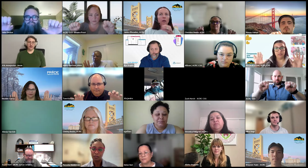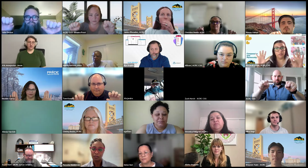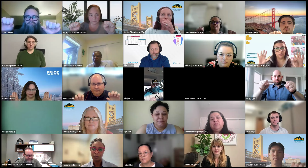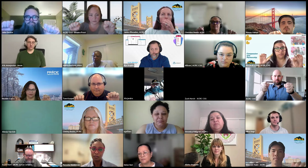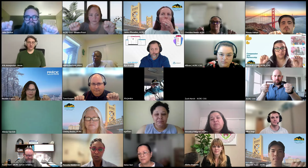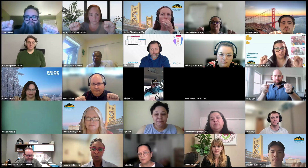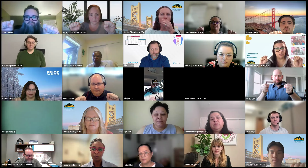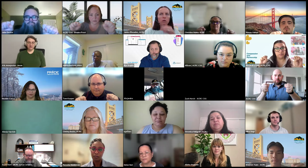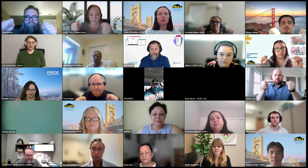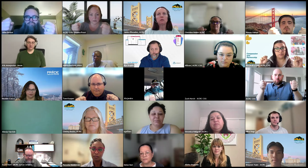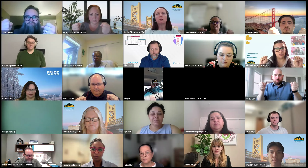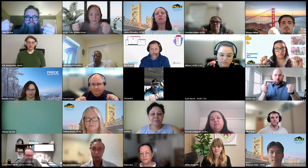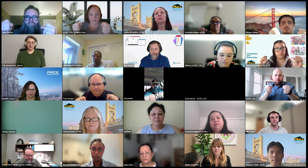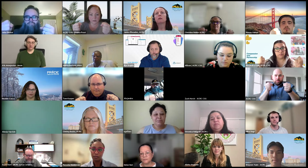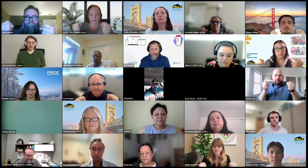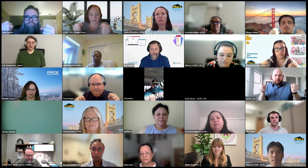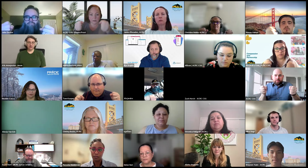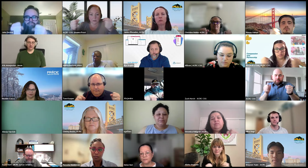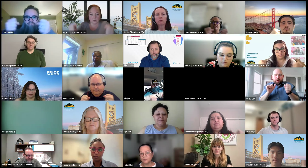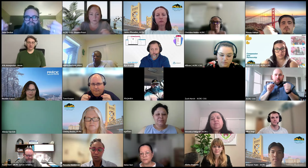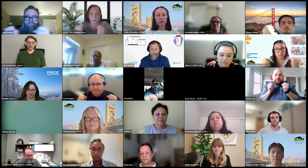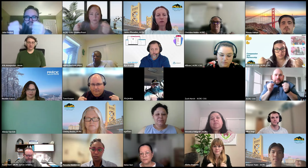You're going to make closed fists